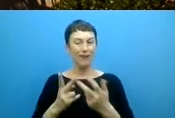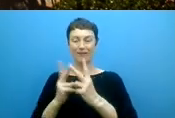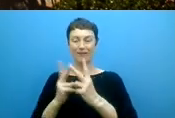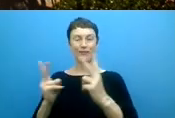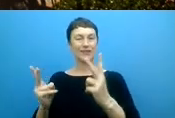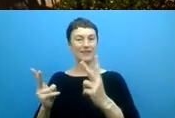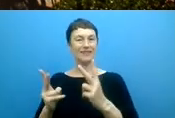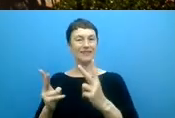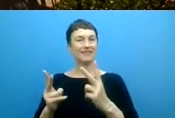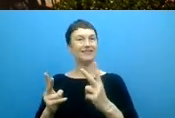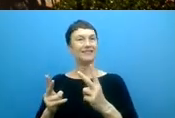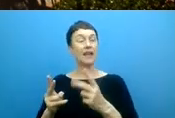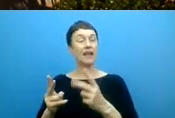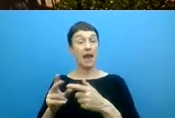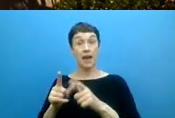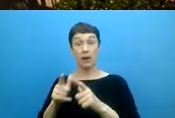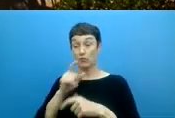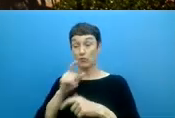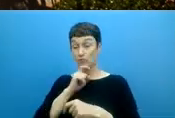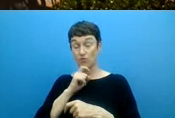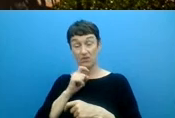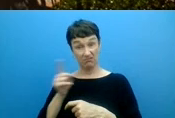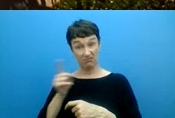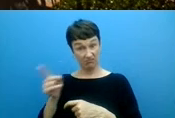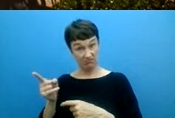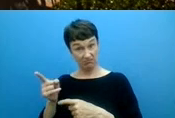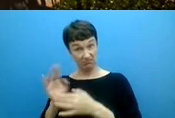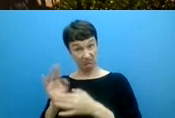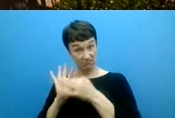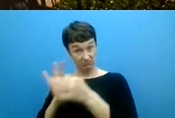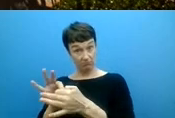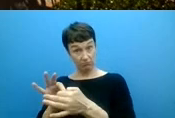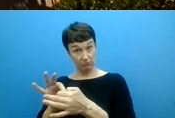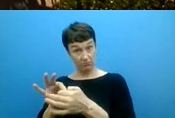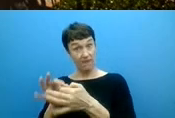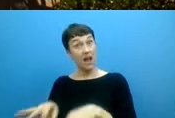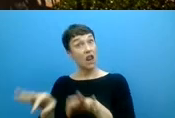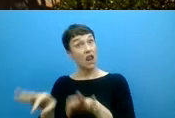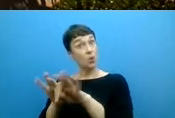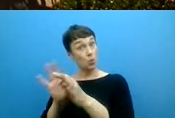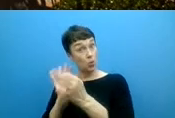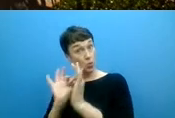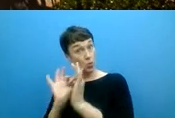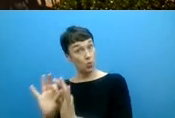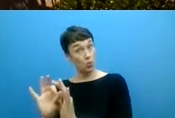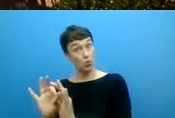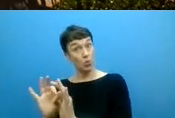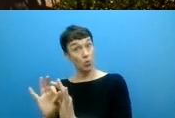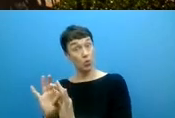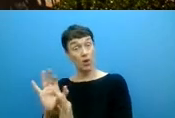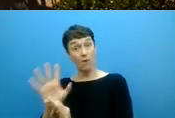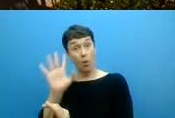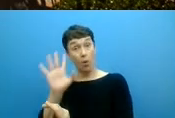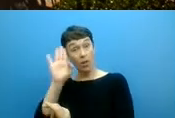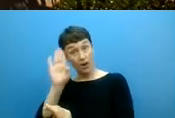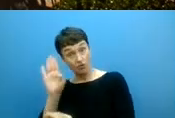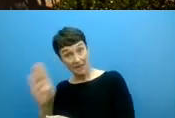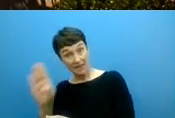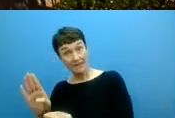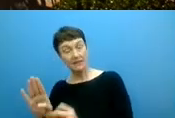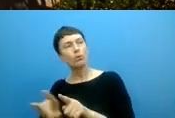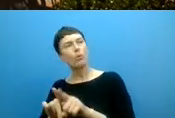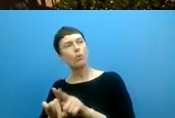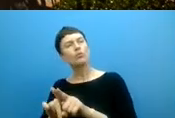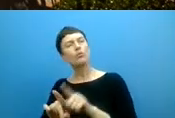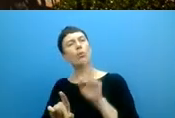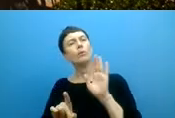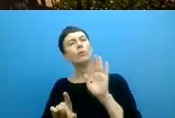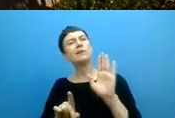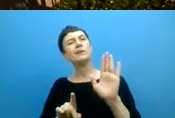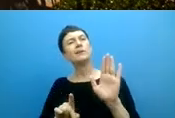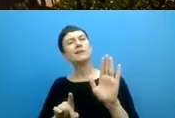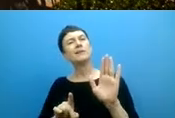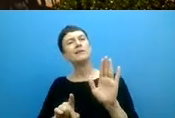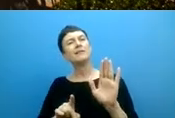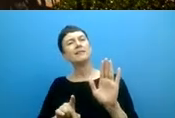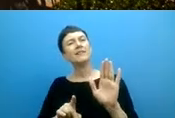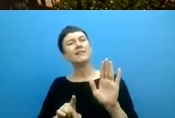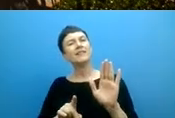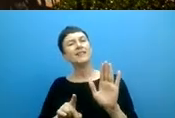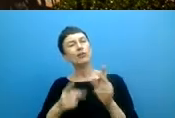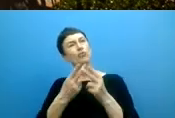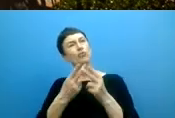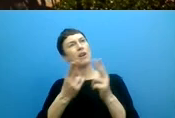values of the residents and the university. So on an individual basis, You're going to ask yourself, am I